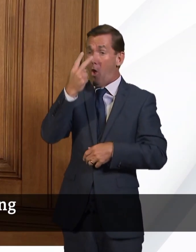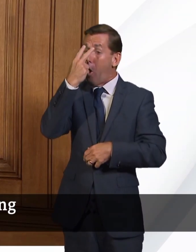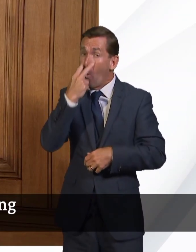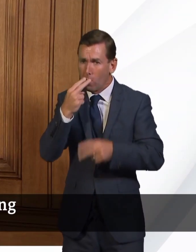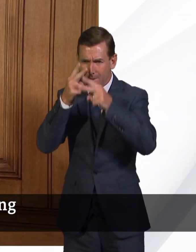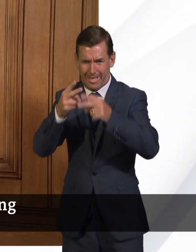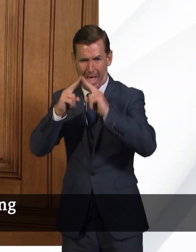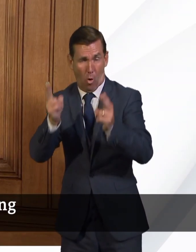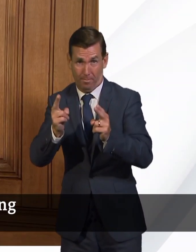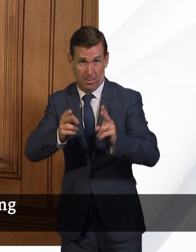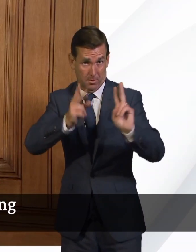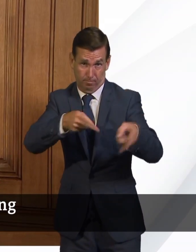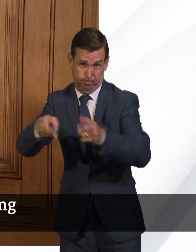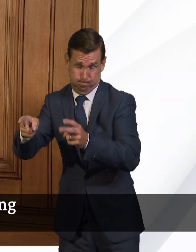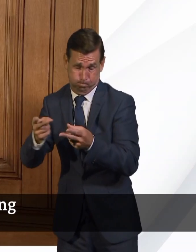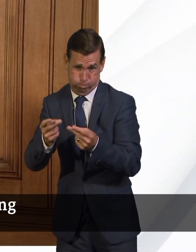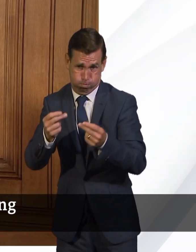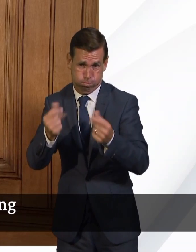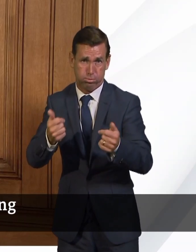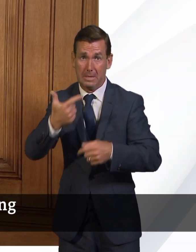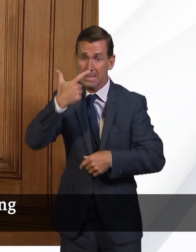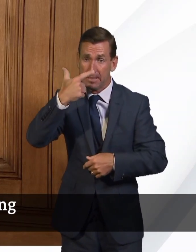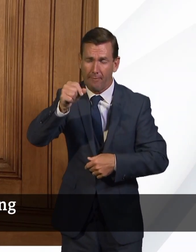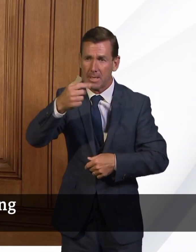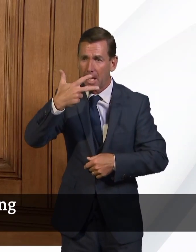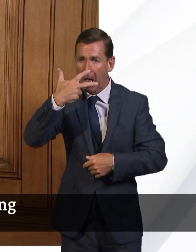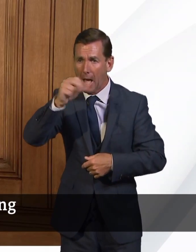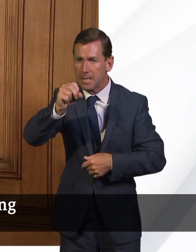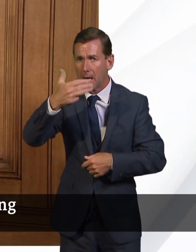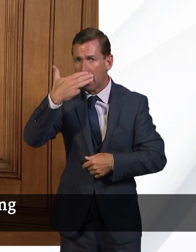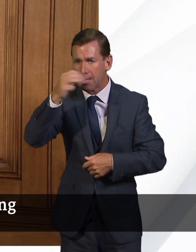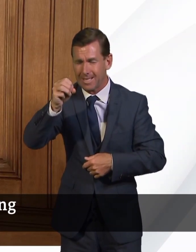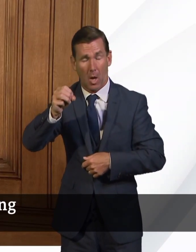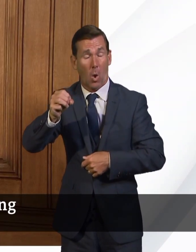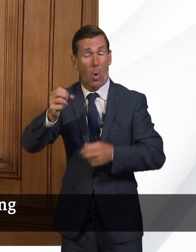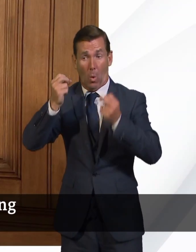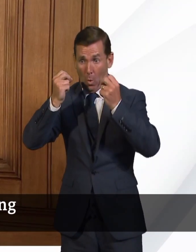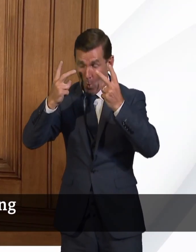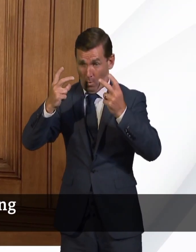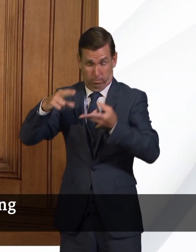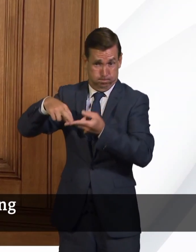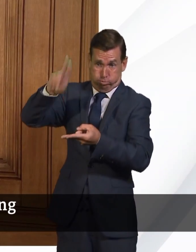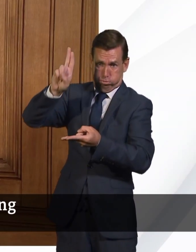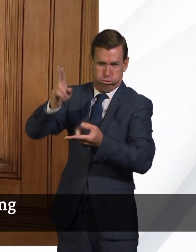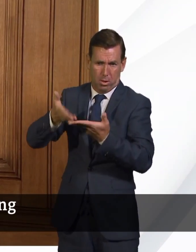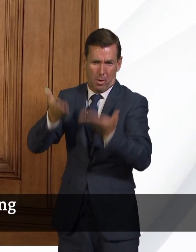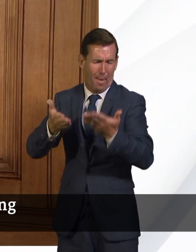elderly, particularly 70, 80 and 90. So it's really quite stark in comparison to all other variables. But in